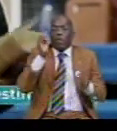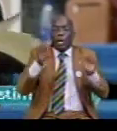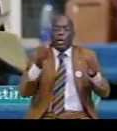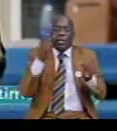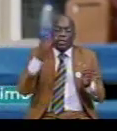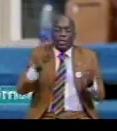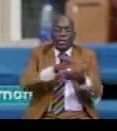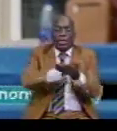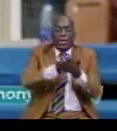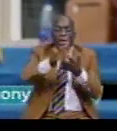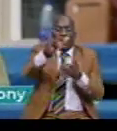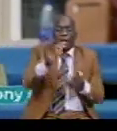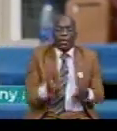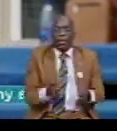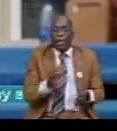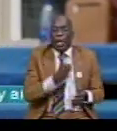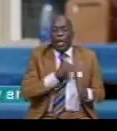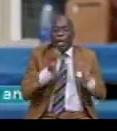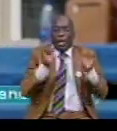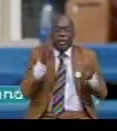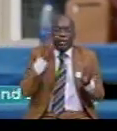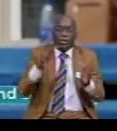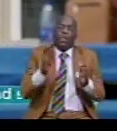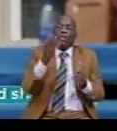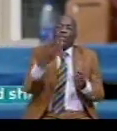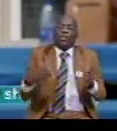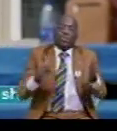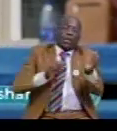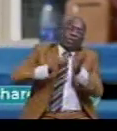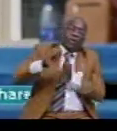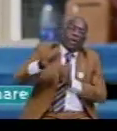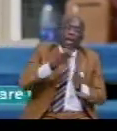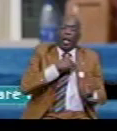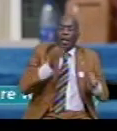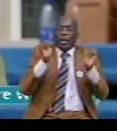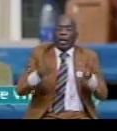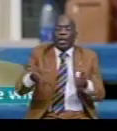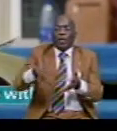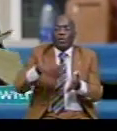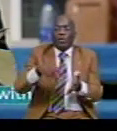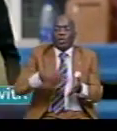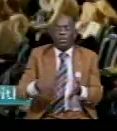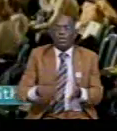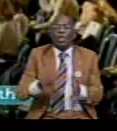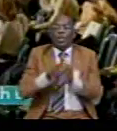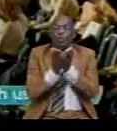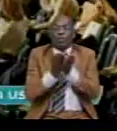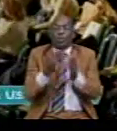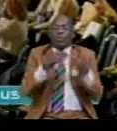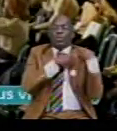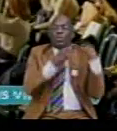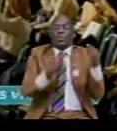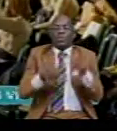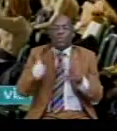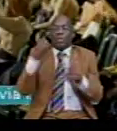ninu orun mo ri nkan to wa lokan mo si riran ka iwe lati igba yen ba mi ke hallelujah